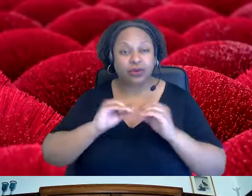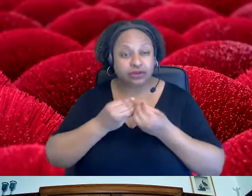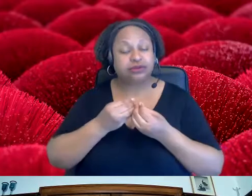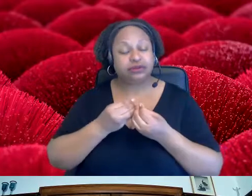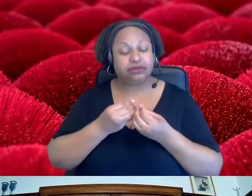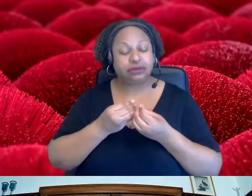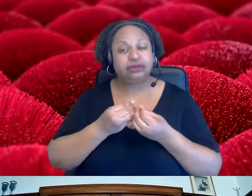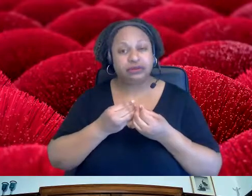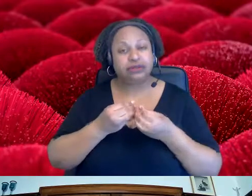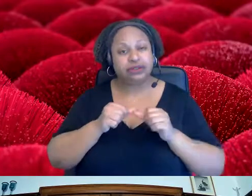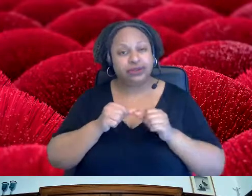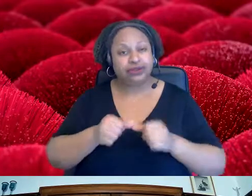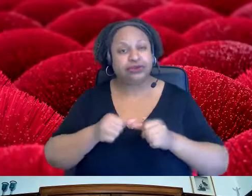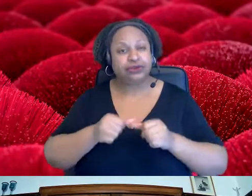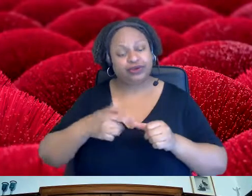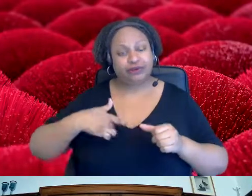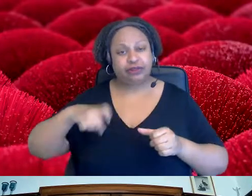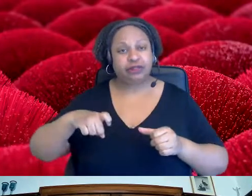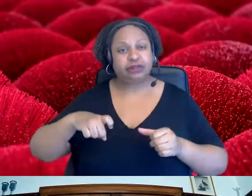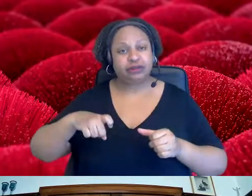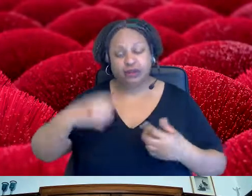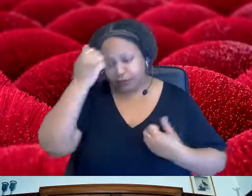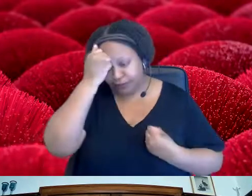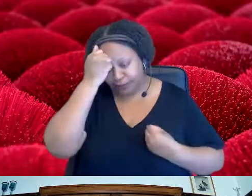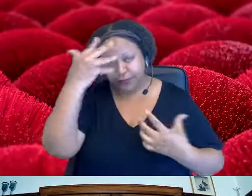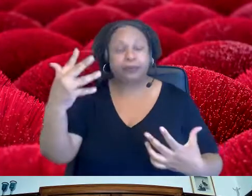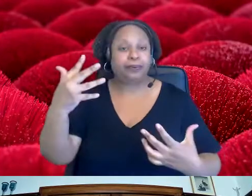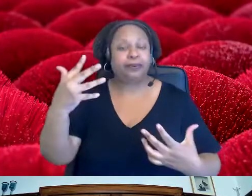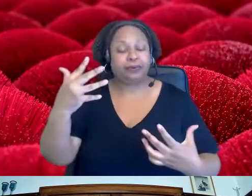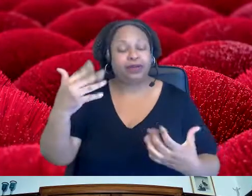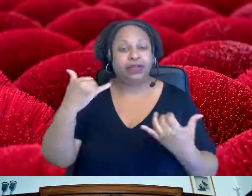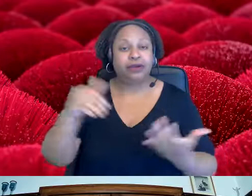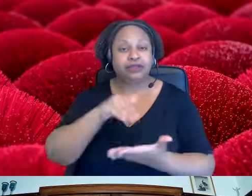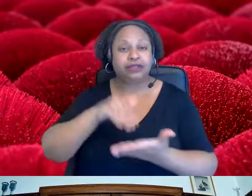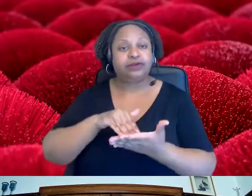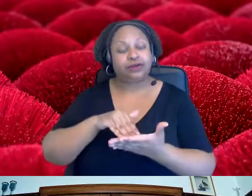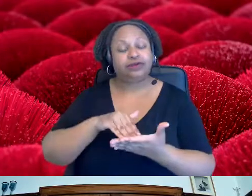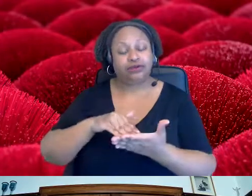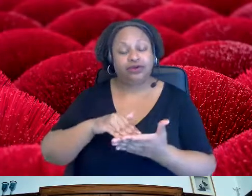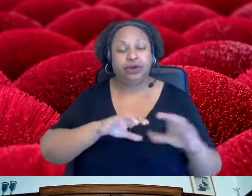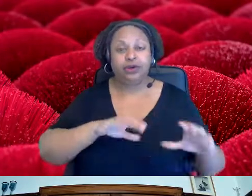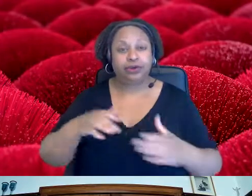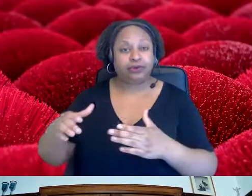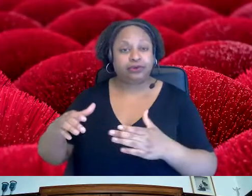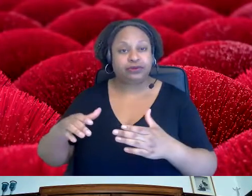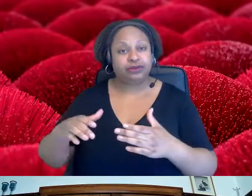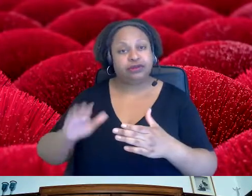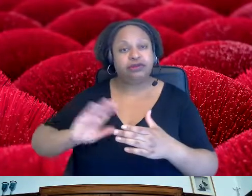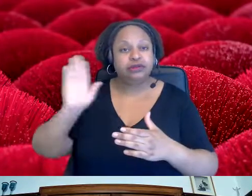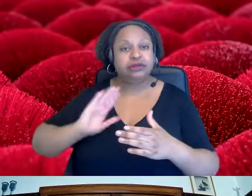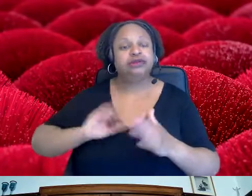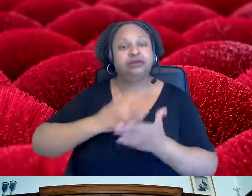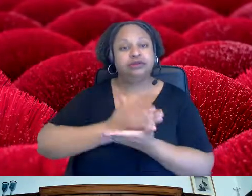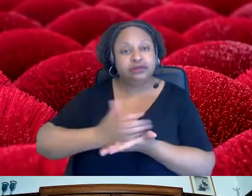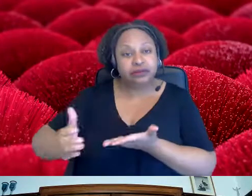to decolonize and center historically marginalized voices in their work, how can we ensure that we're not further